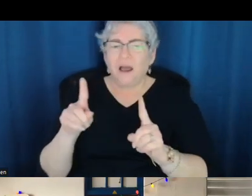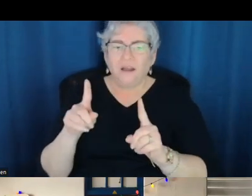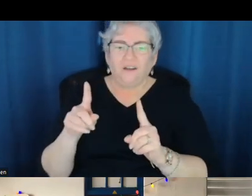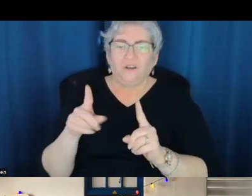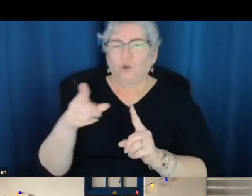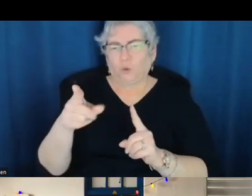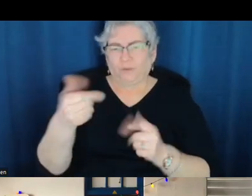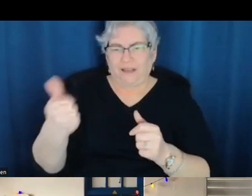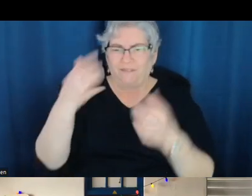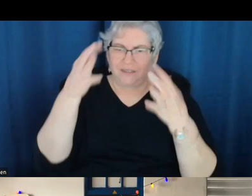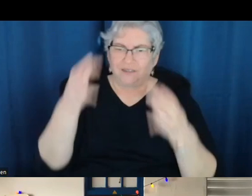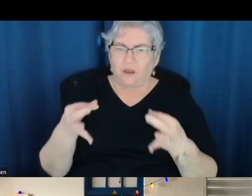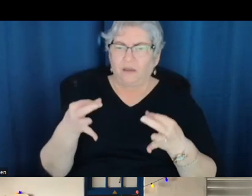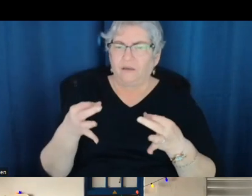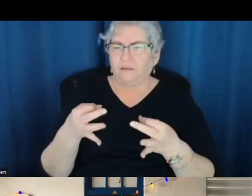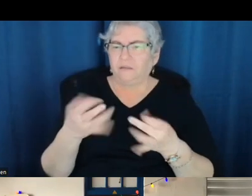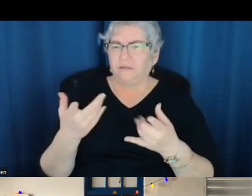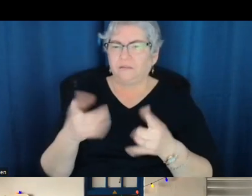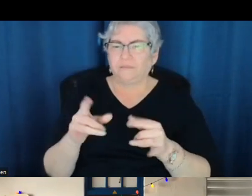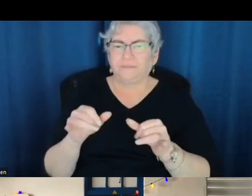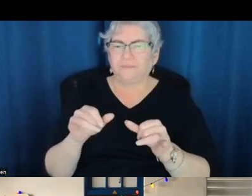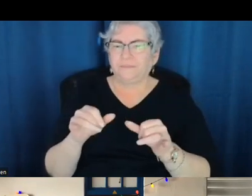You decide what distance